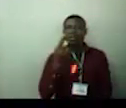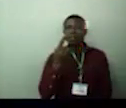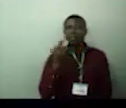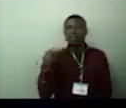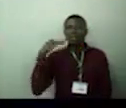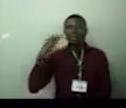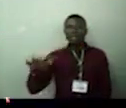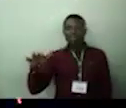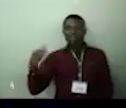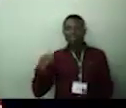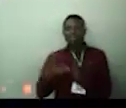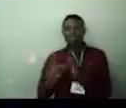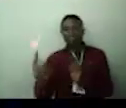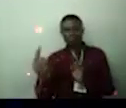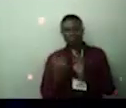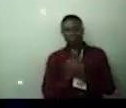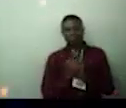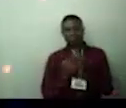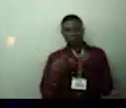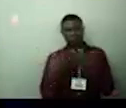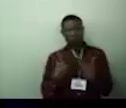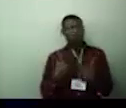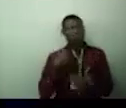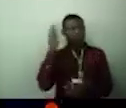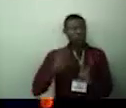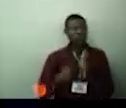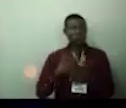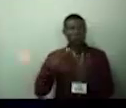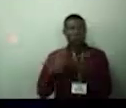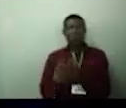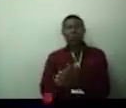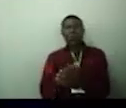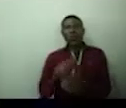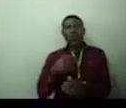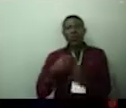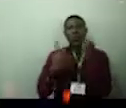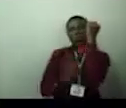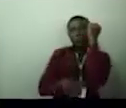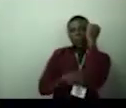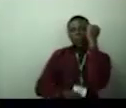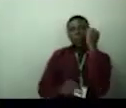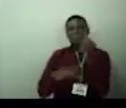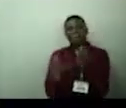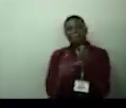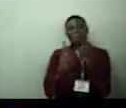seven bowls came and said to me, "Come, I will show you the punishment of the great prostitute